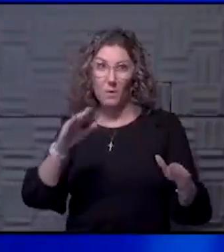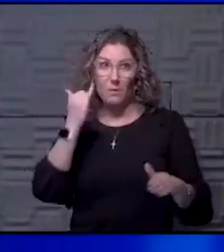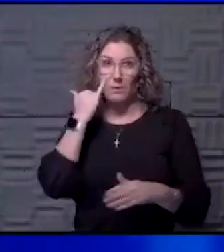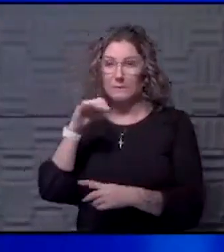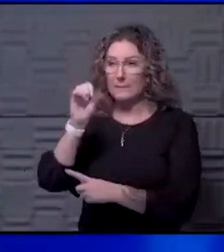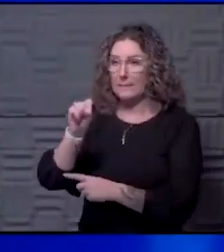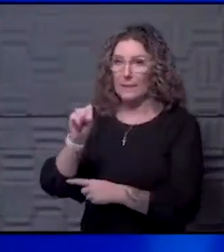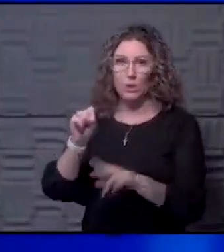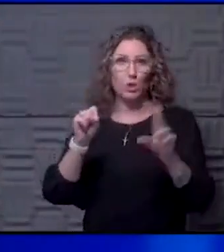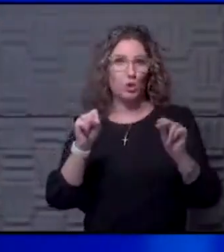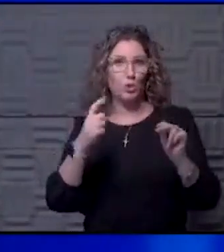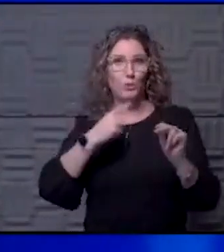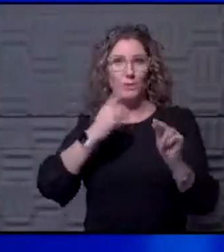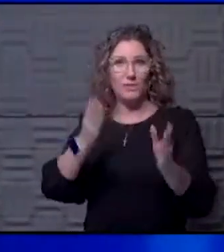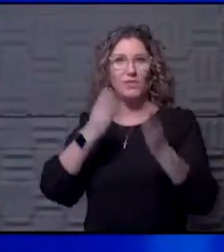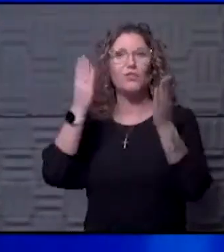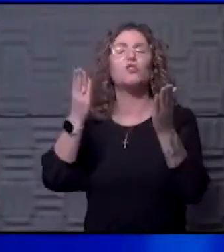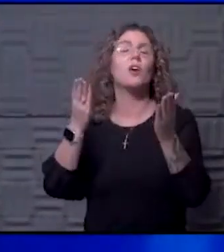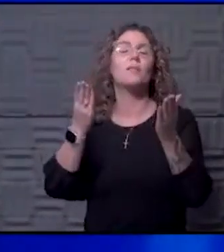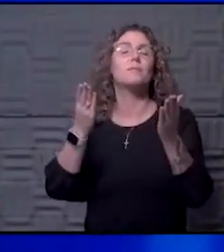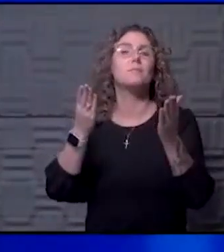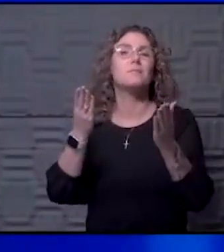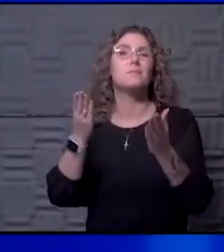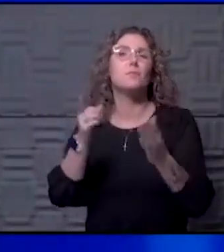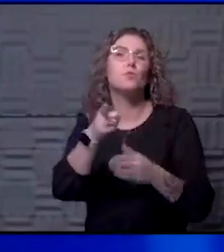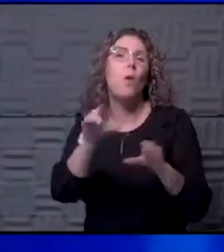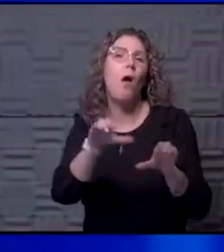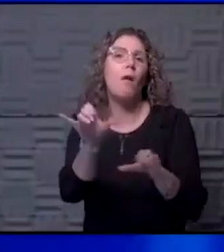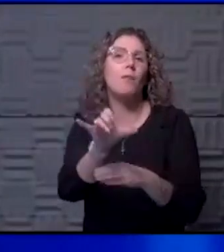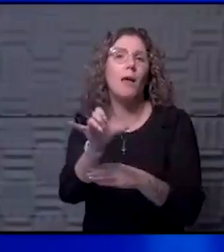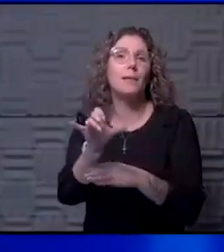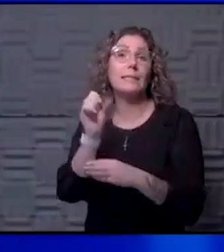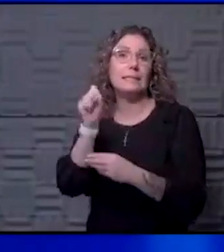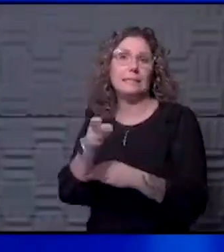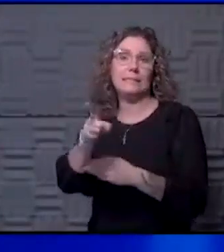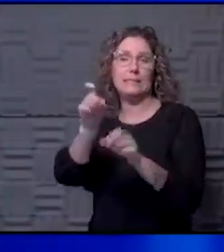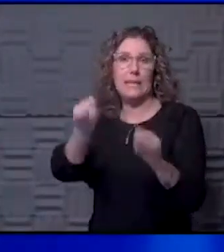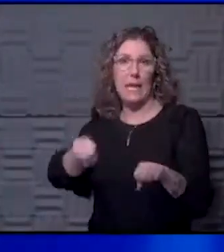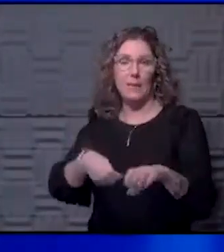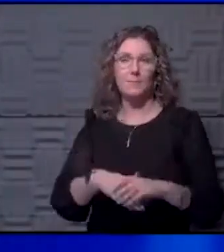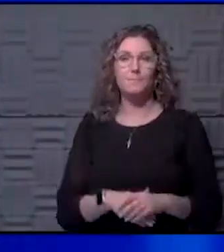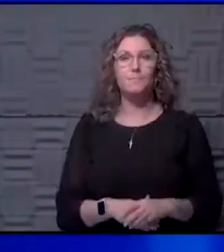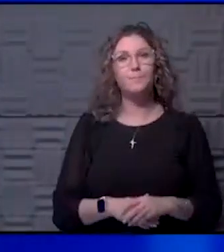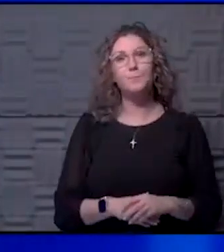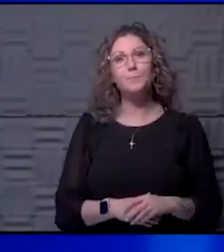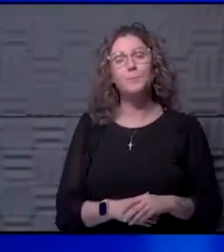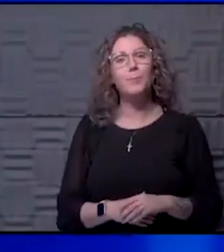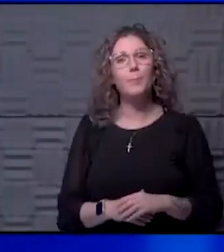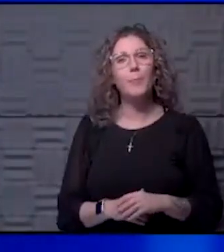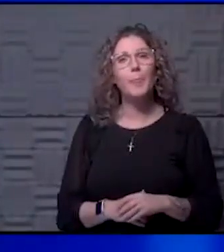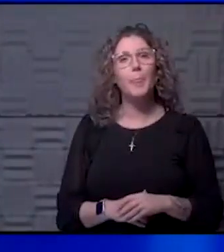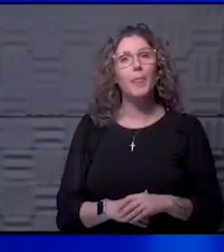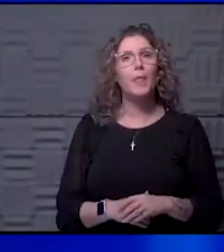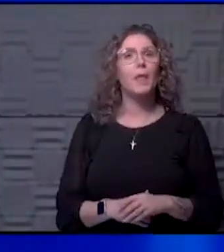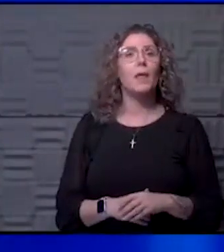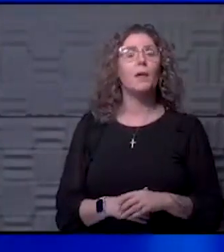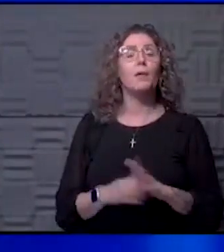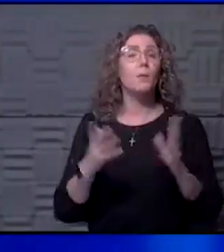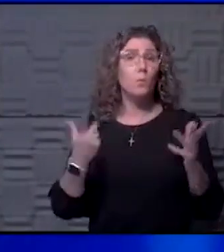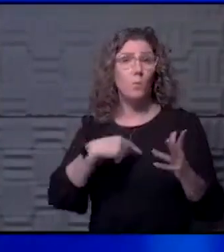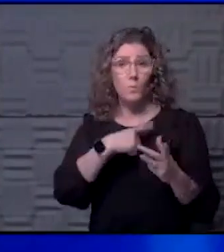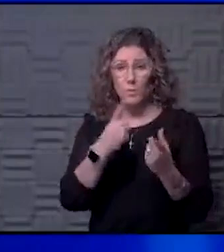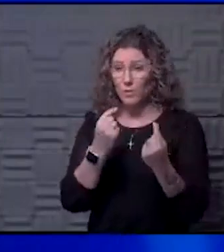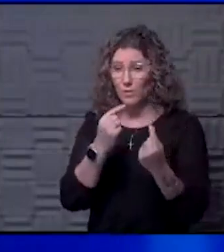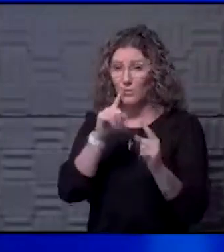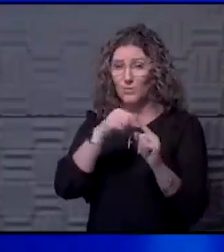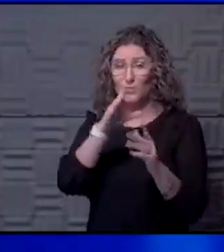and so we would suggest you act like he can. And then as far as what we do when we get